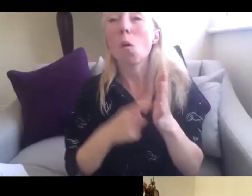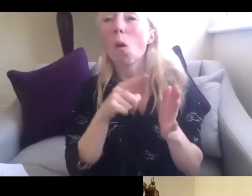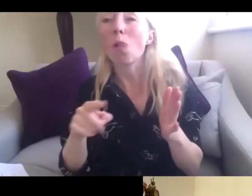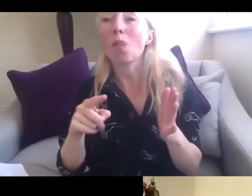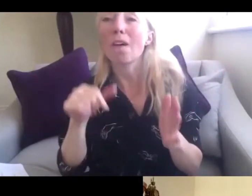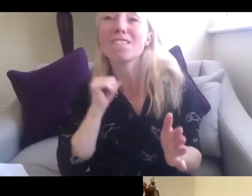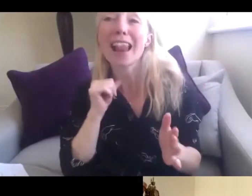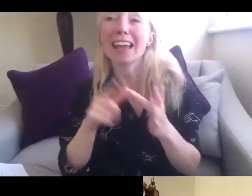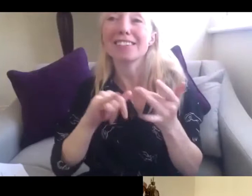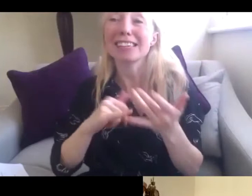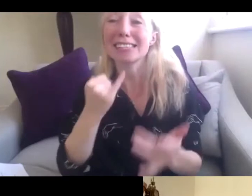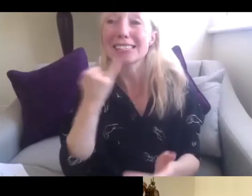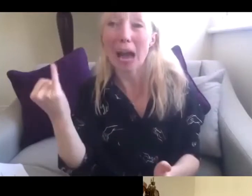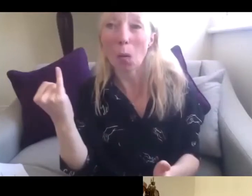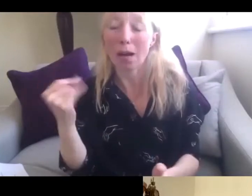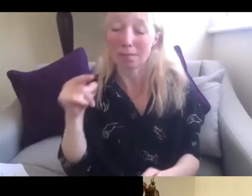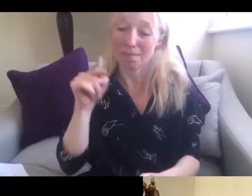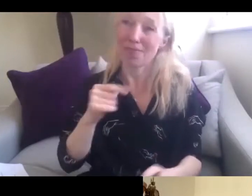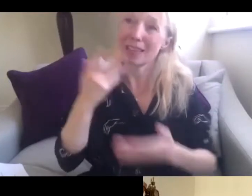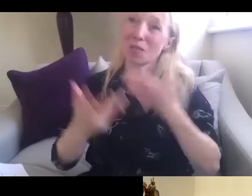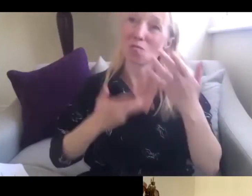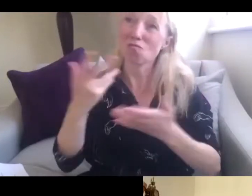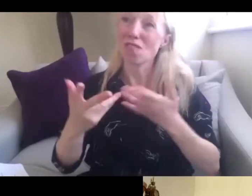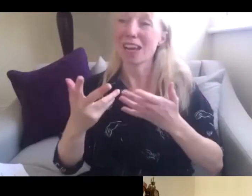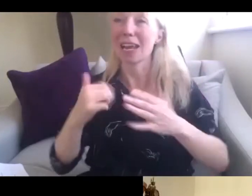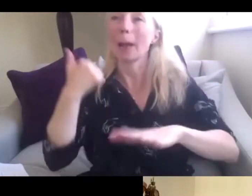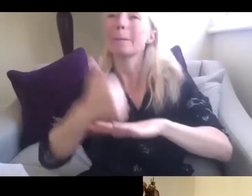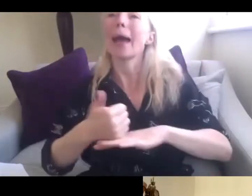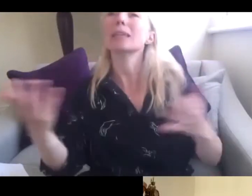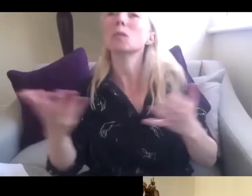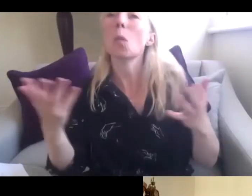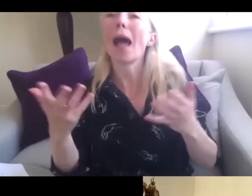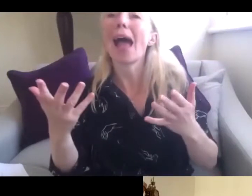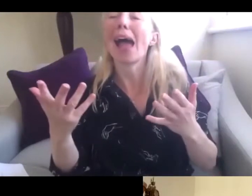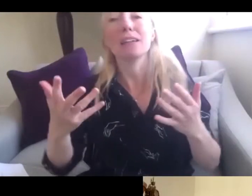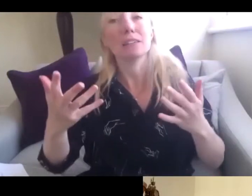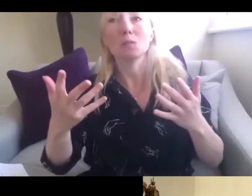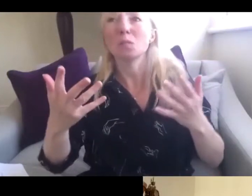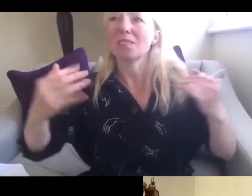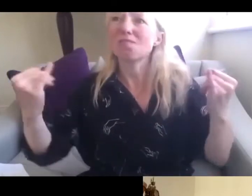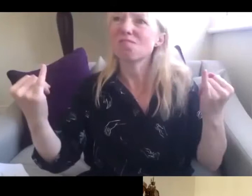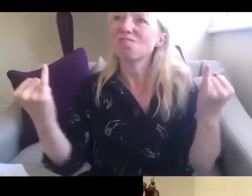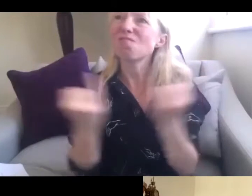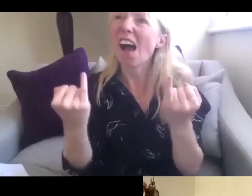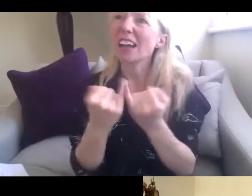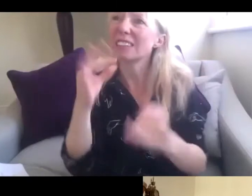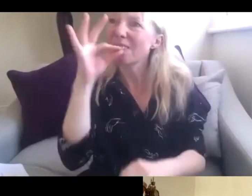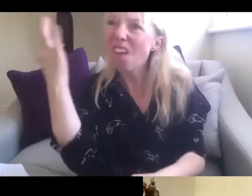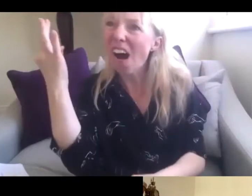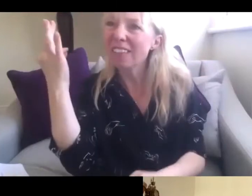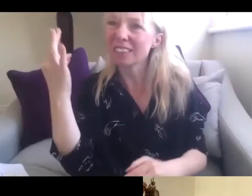For the Flesh is Sour is set within the backdrop of the Gilets Jaunes riots, chronicles the aftermath of the death